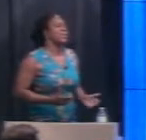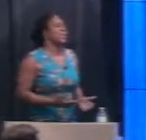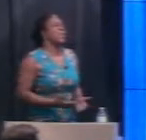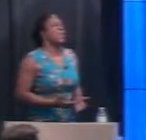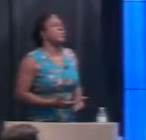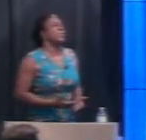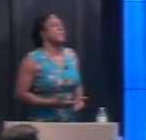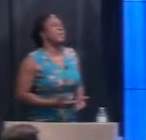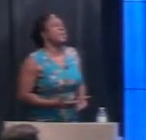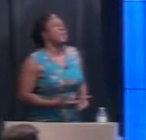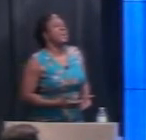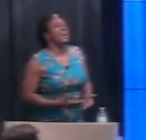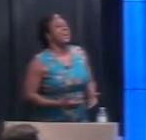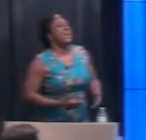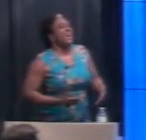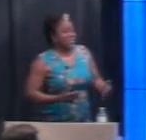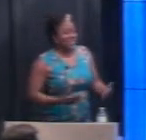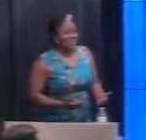stars through the